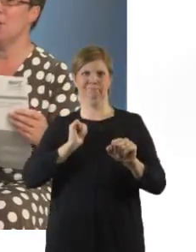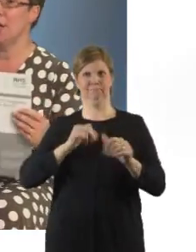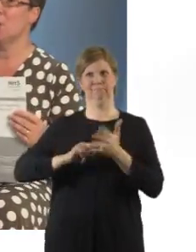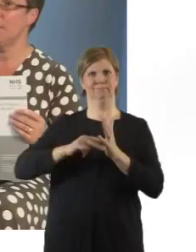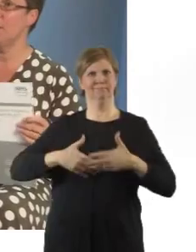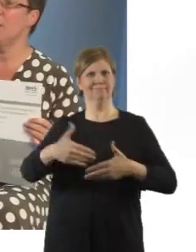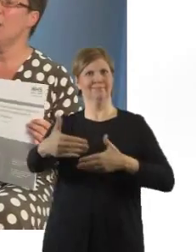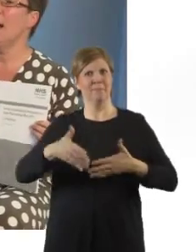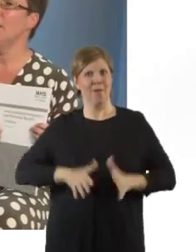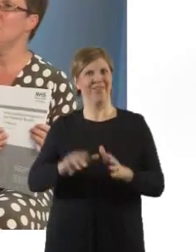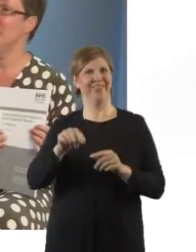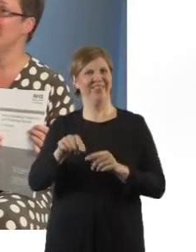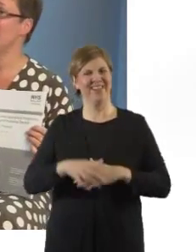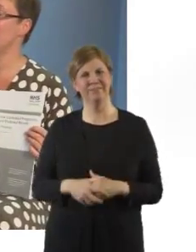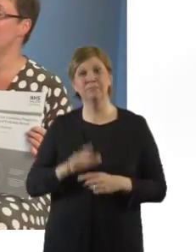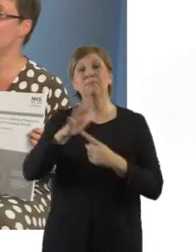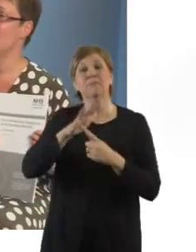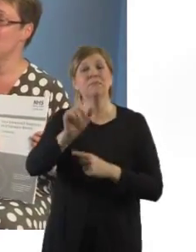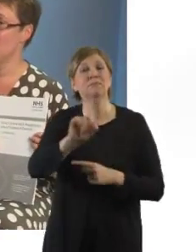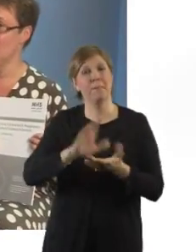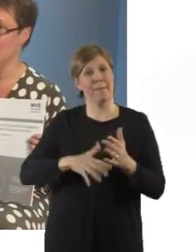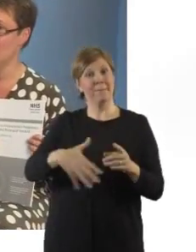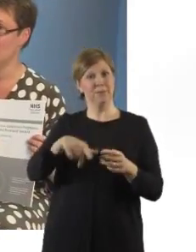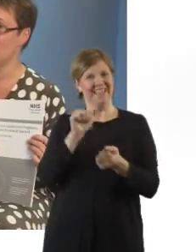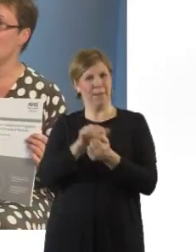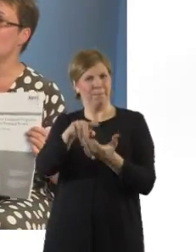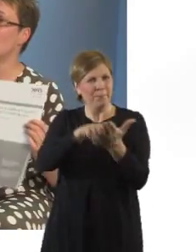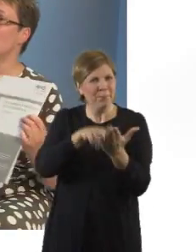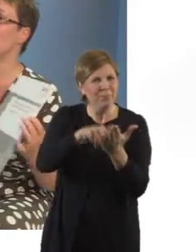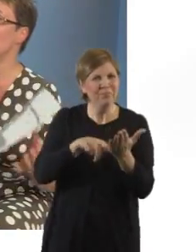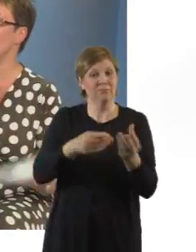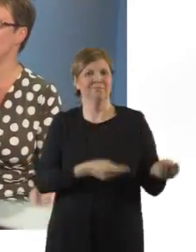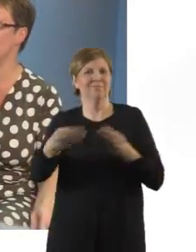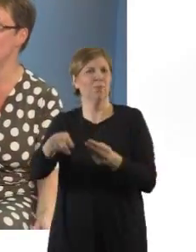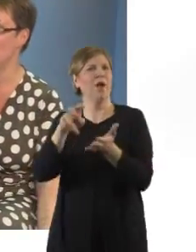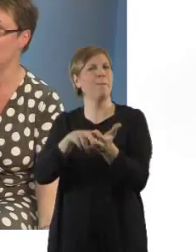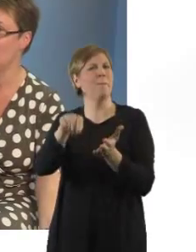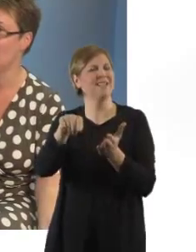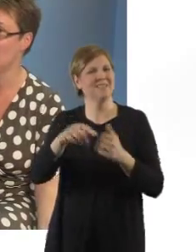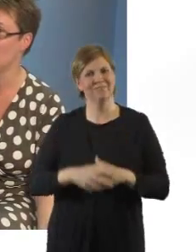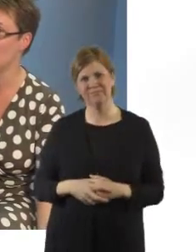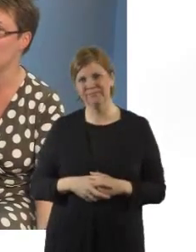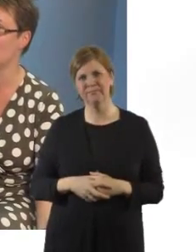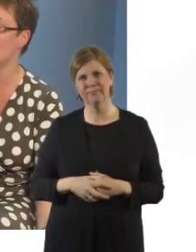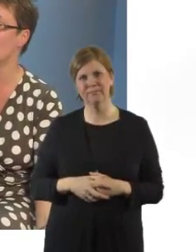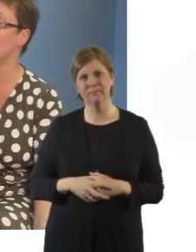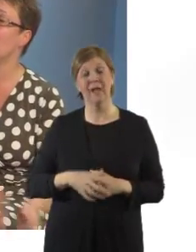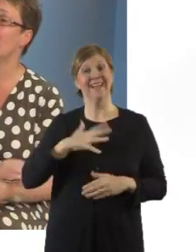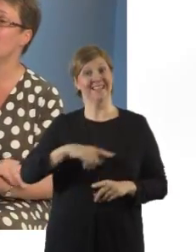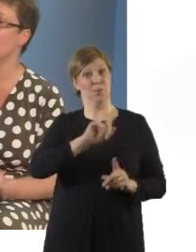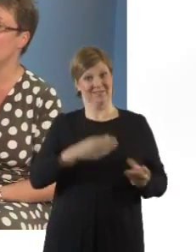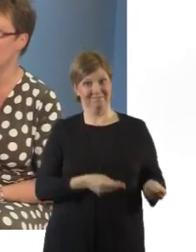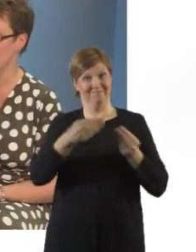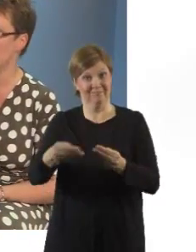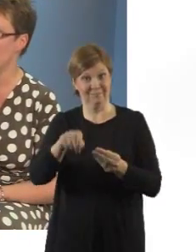keeps this record with her and she brings it to each of her appointments. She will also need to bring it in with her when she comes to the maternity unit,